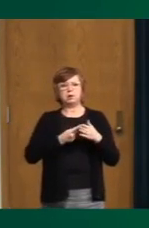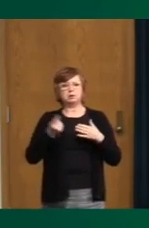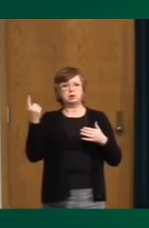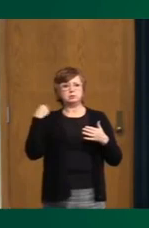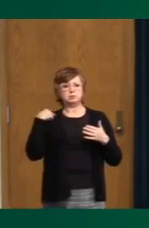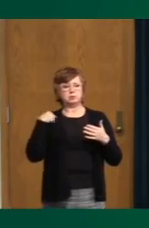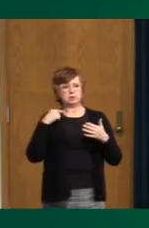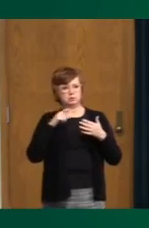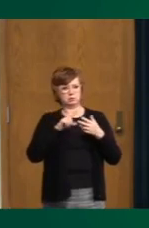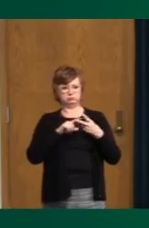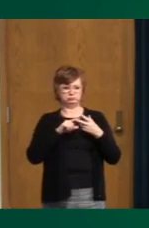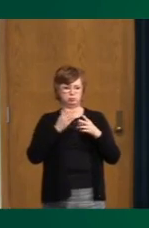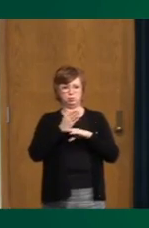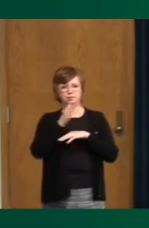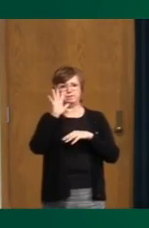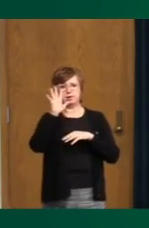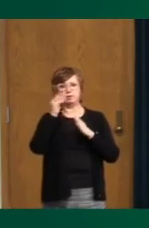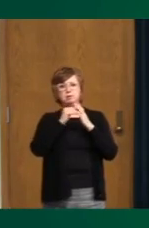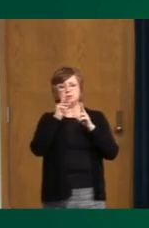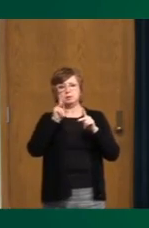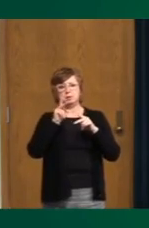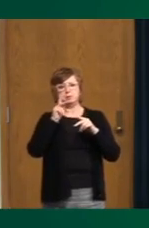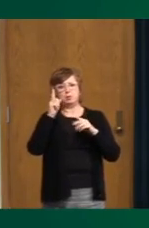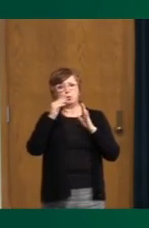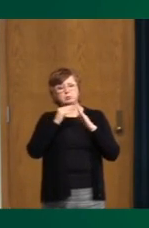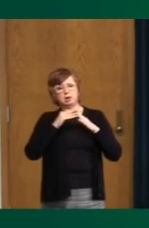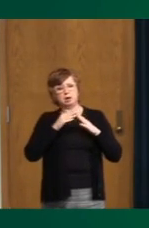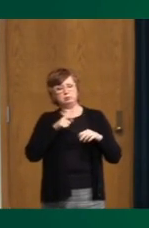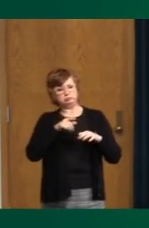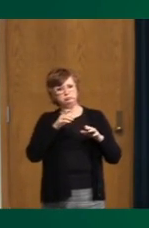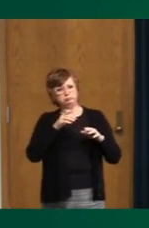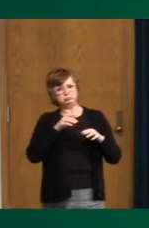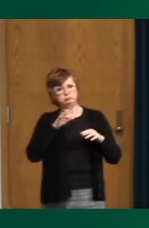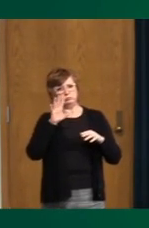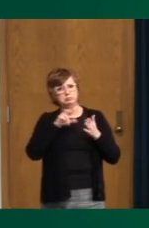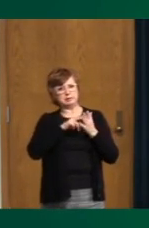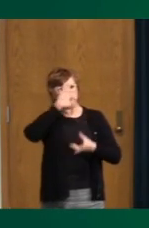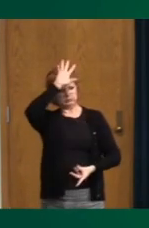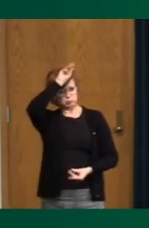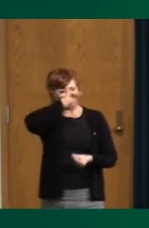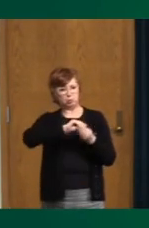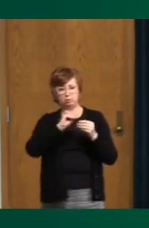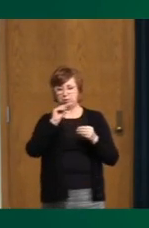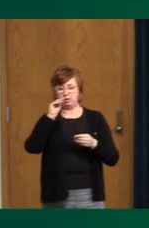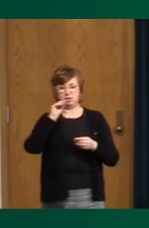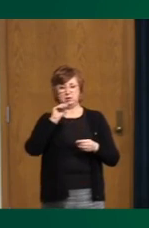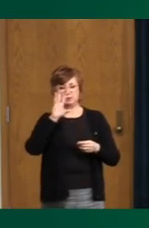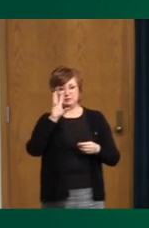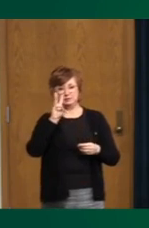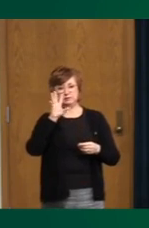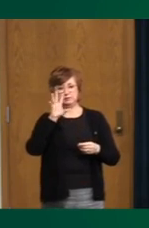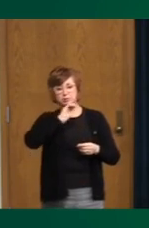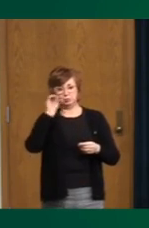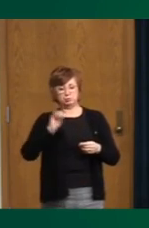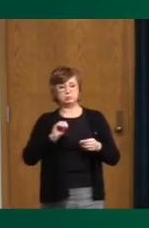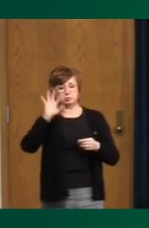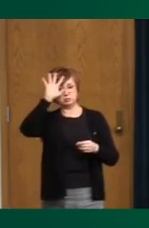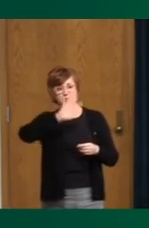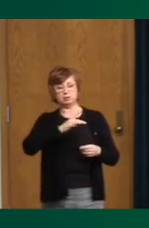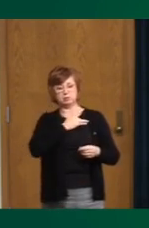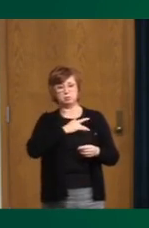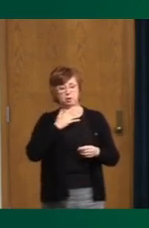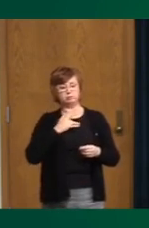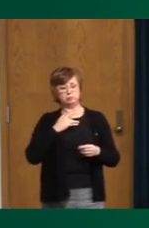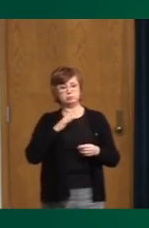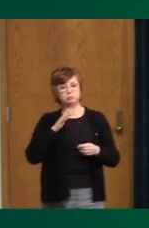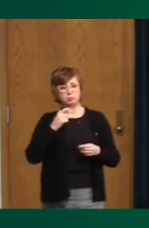population here in the province. It was always discussed about how we would expand that to target areas in the rural areas that would require that as well.